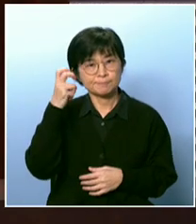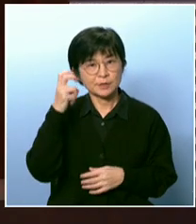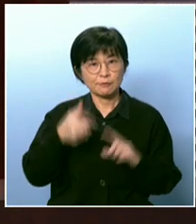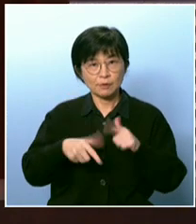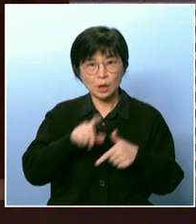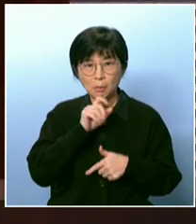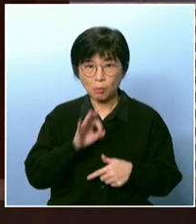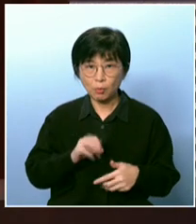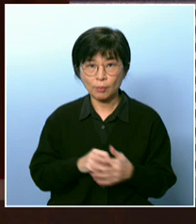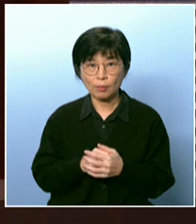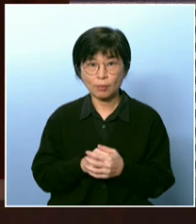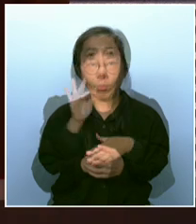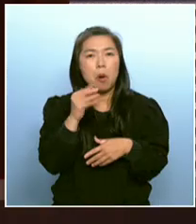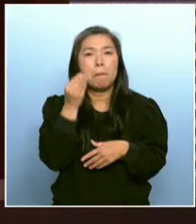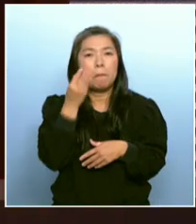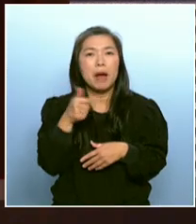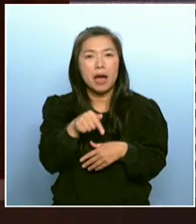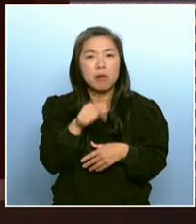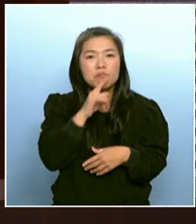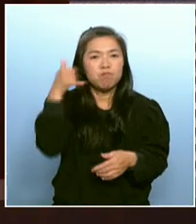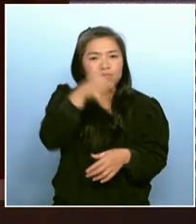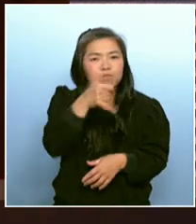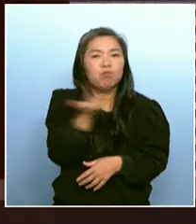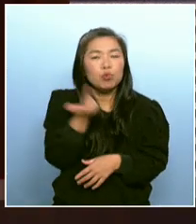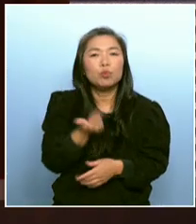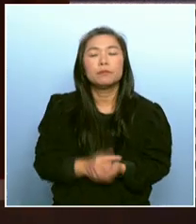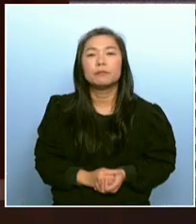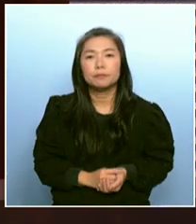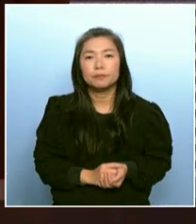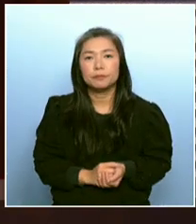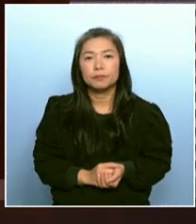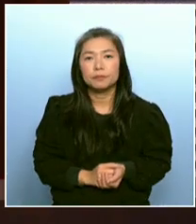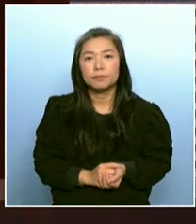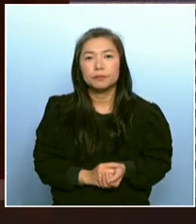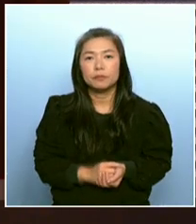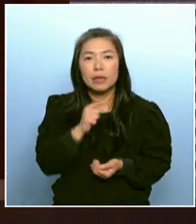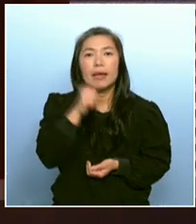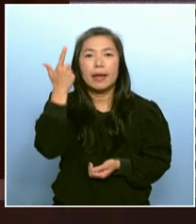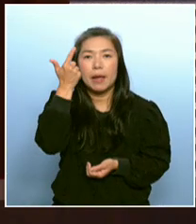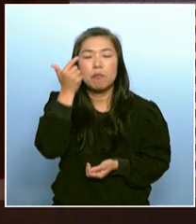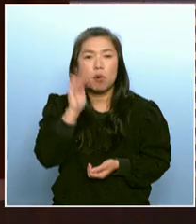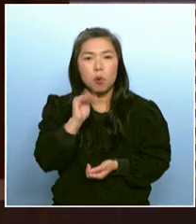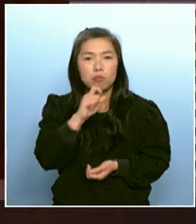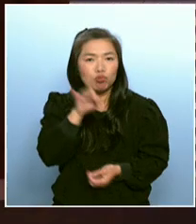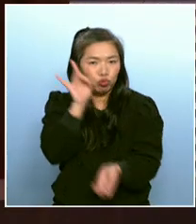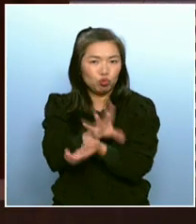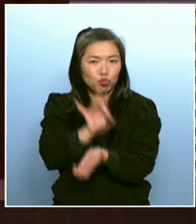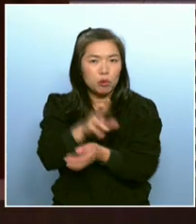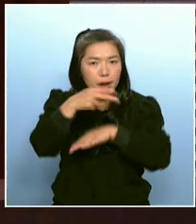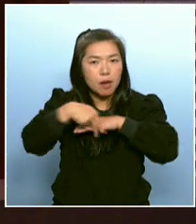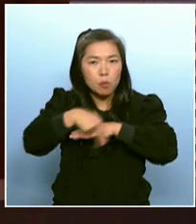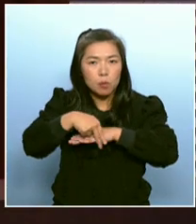And they also have to come up with ways to increase the participation rate.